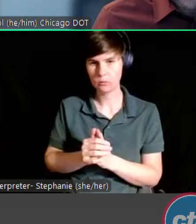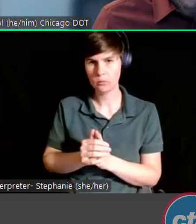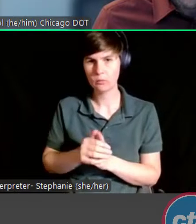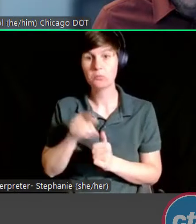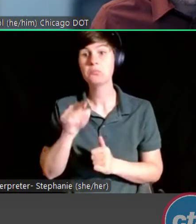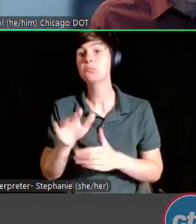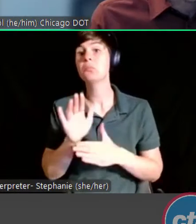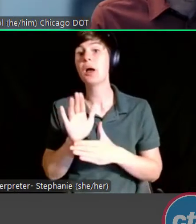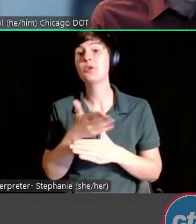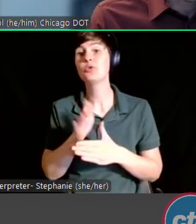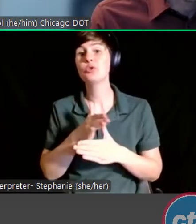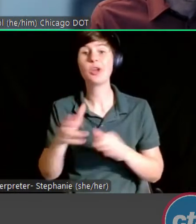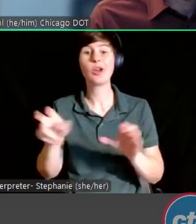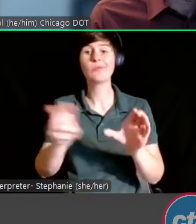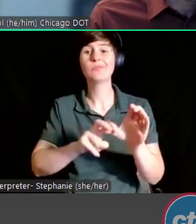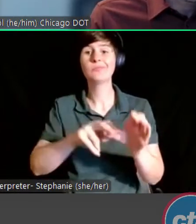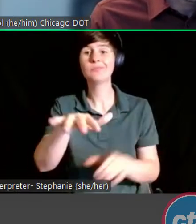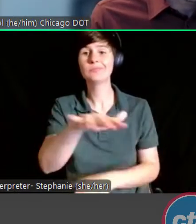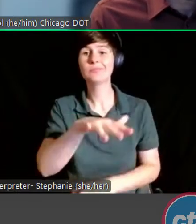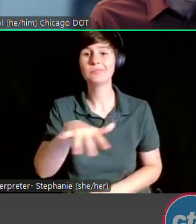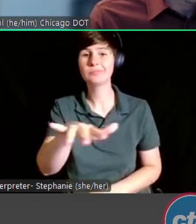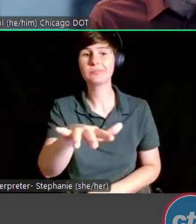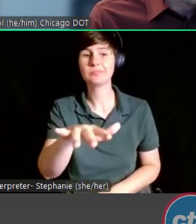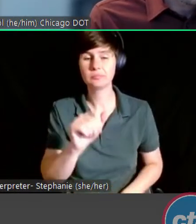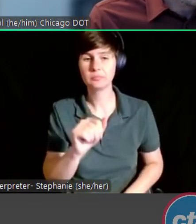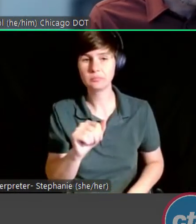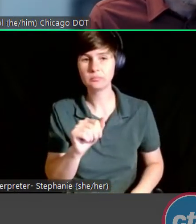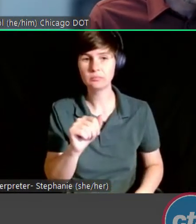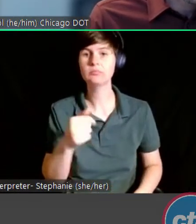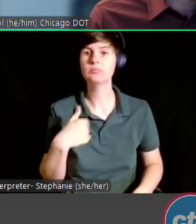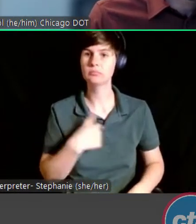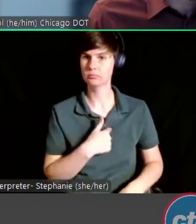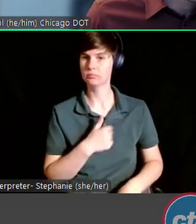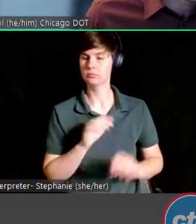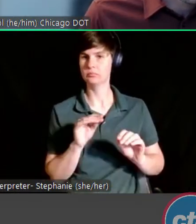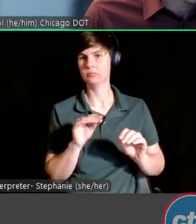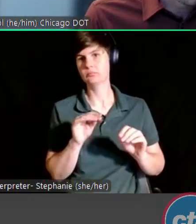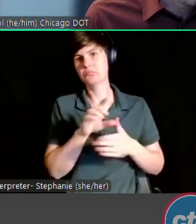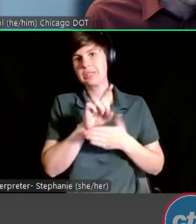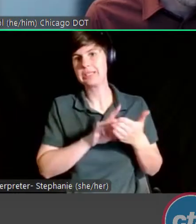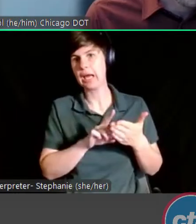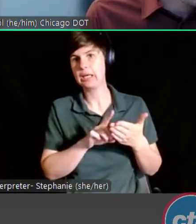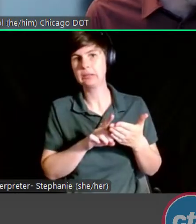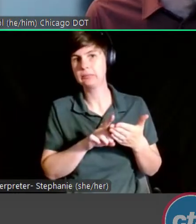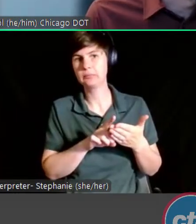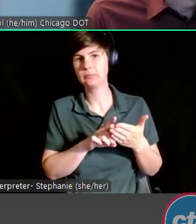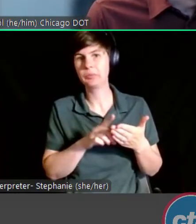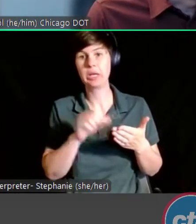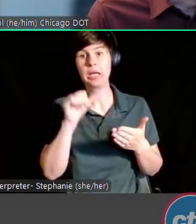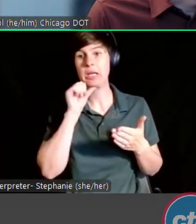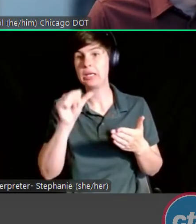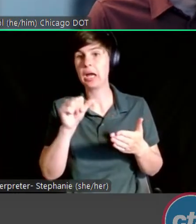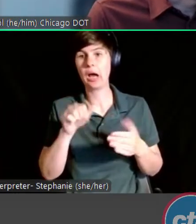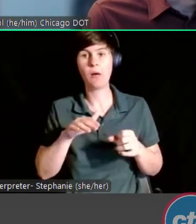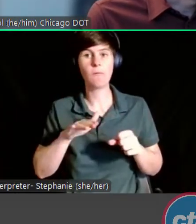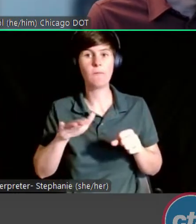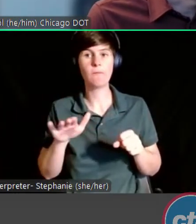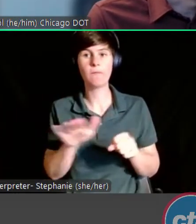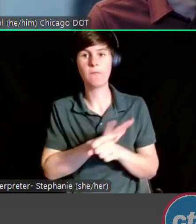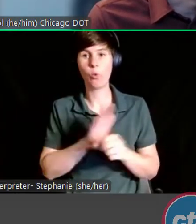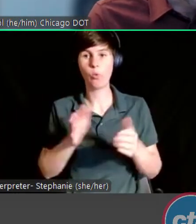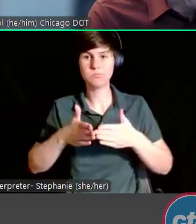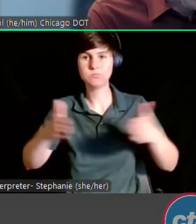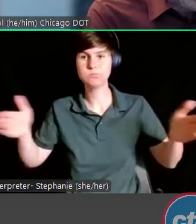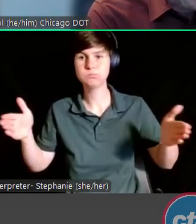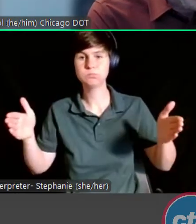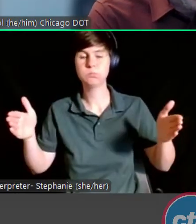a shared boarding area, where instead of having, we implement this type of design where we don't have a full width of space to provide a full